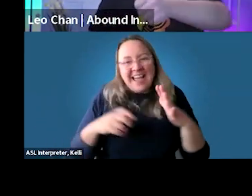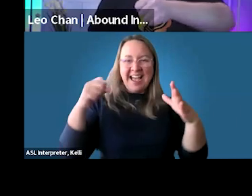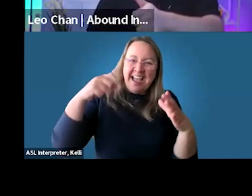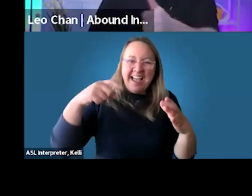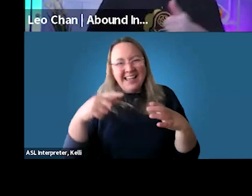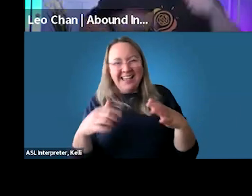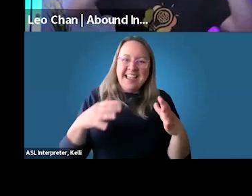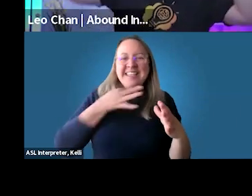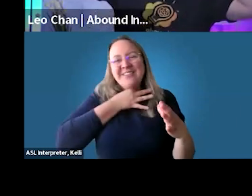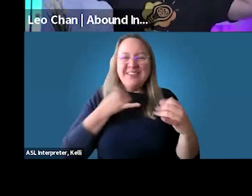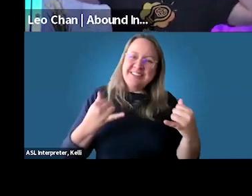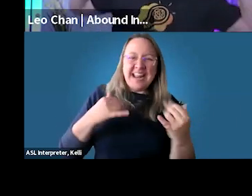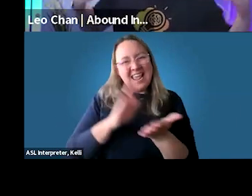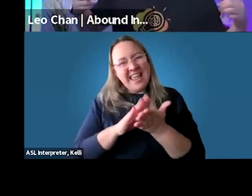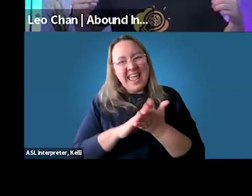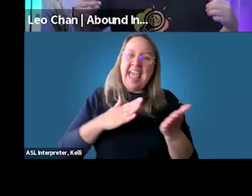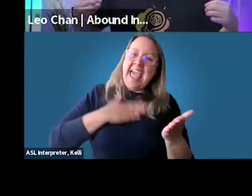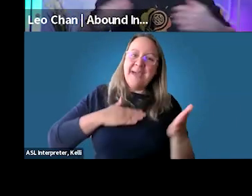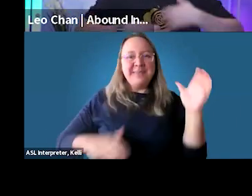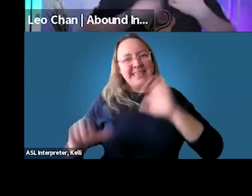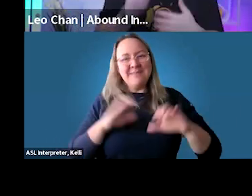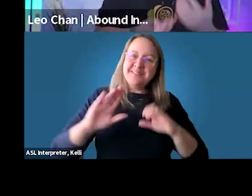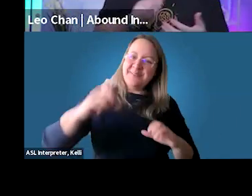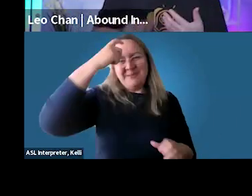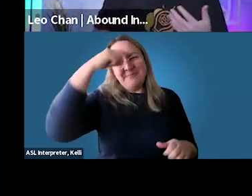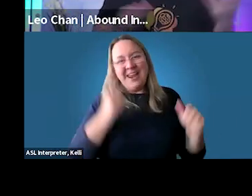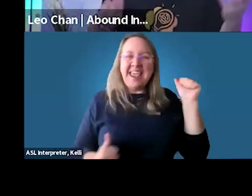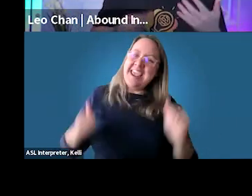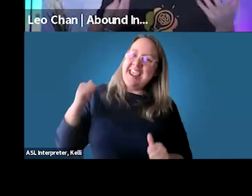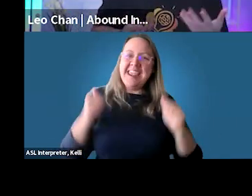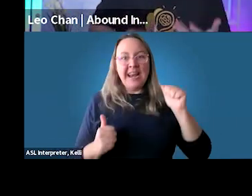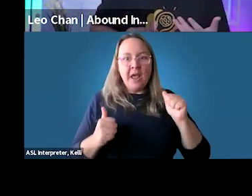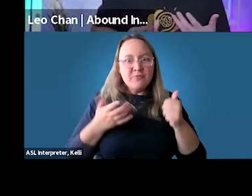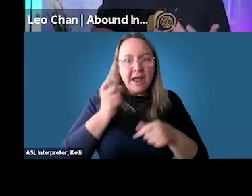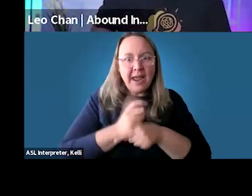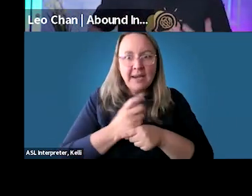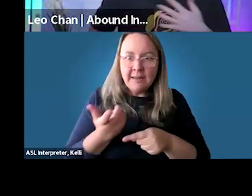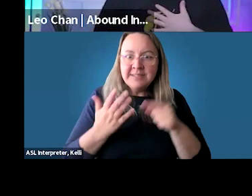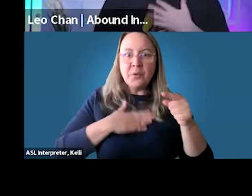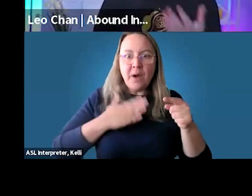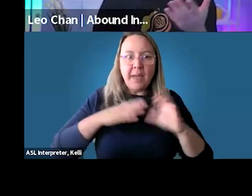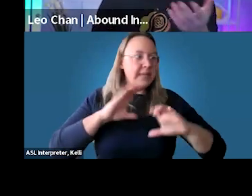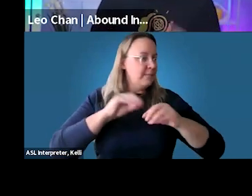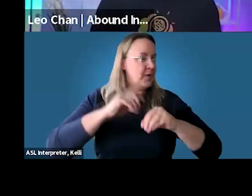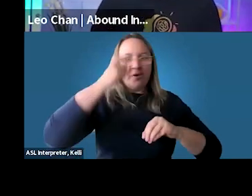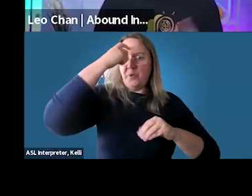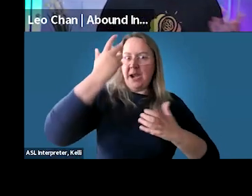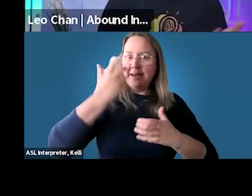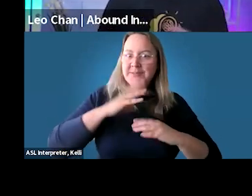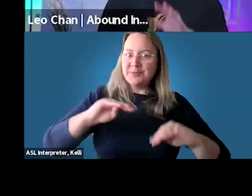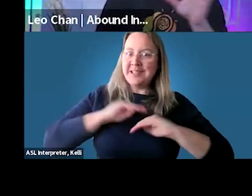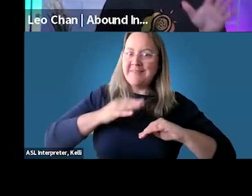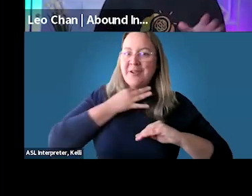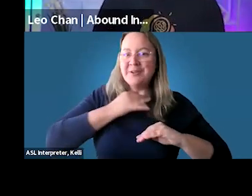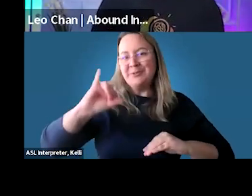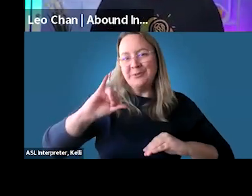reward you for being curious today. Here's some happy chemicals for your brain. So we actually get happy chemicals in our brains by satisfying our